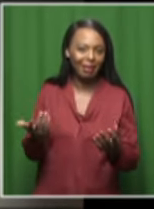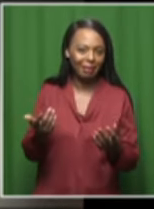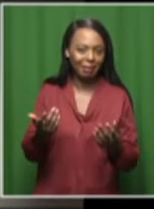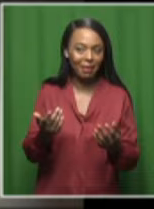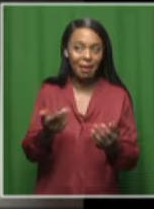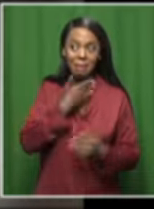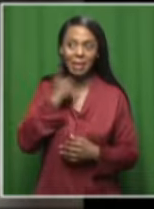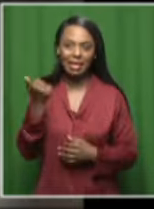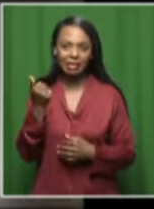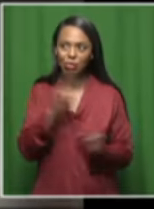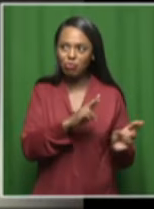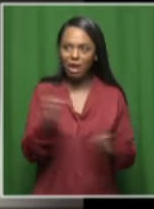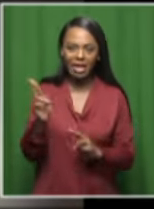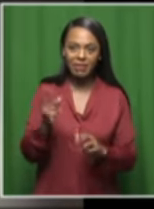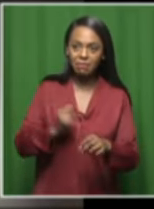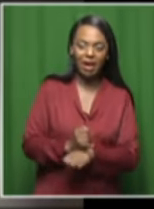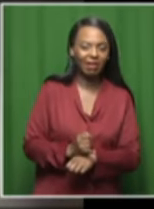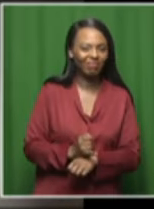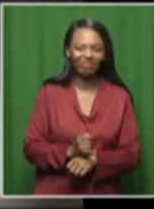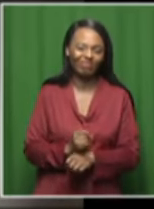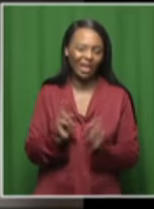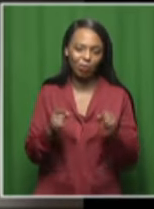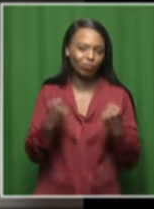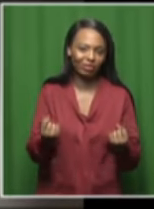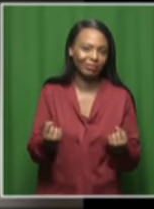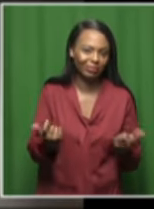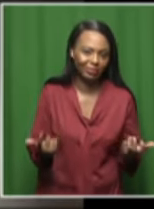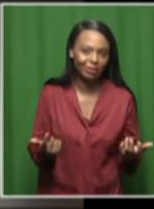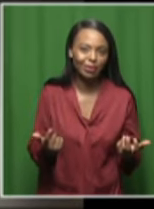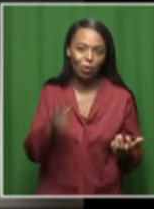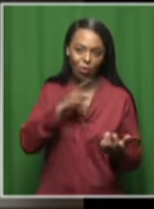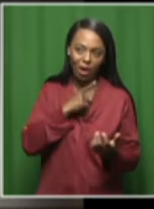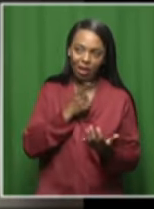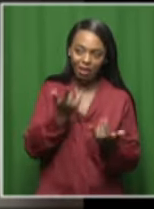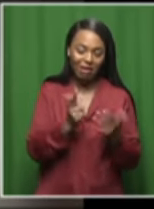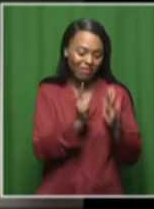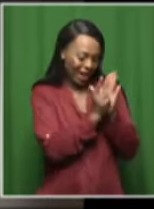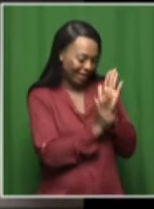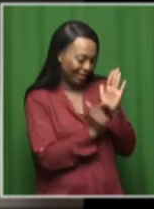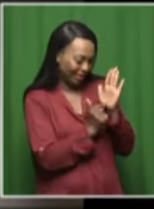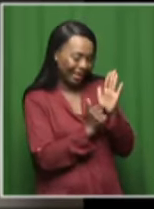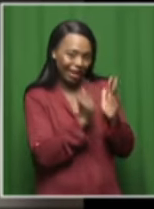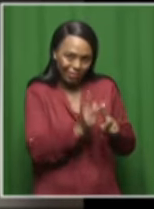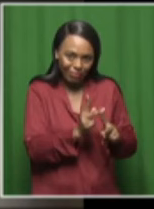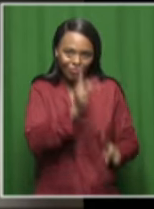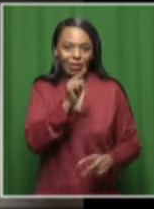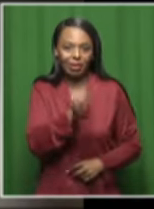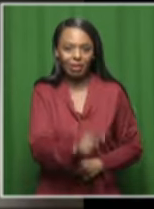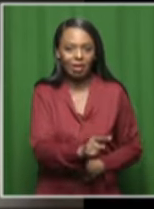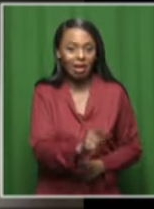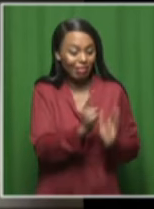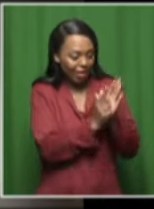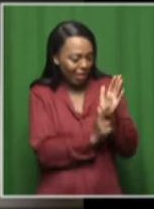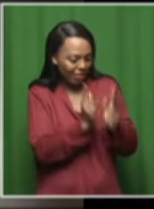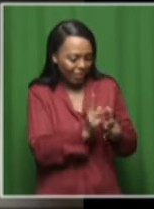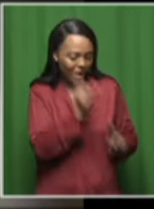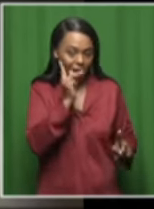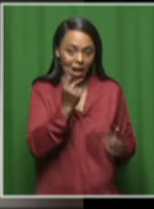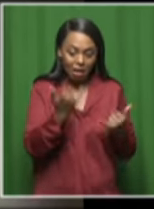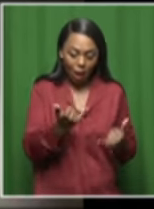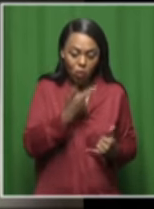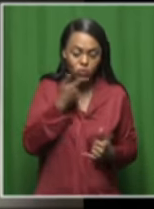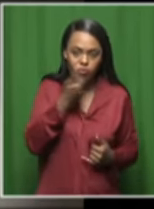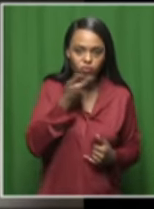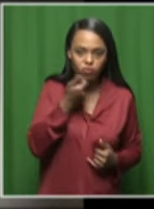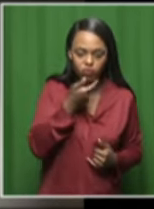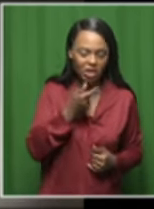best to get things ready, because we were sitting with our final legislation. And I think the chances of getting final legislation this side of recess is very